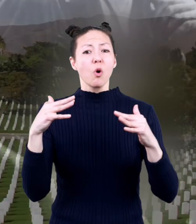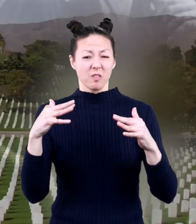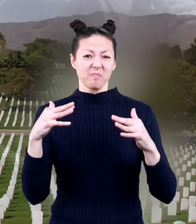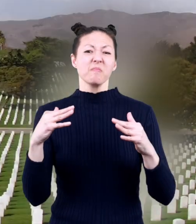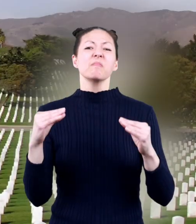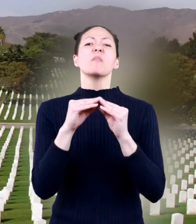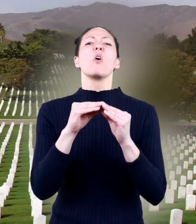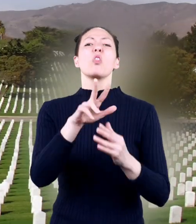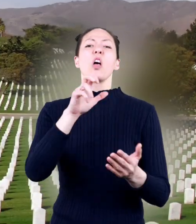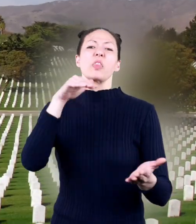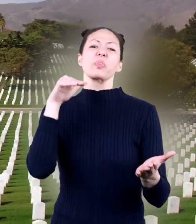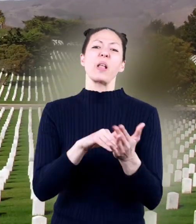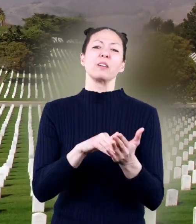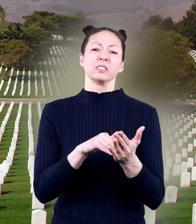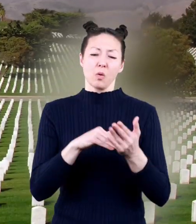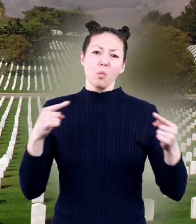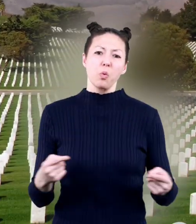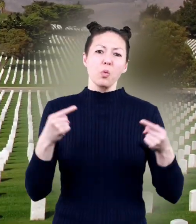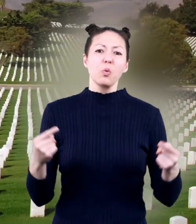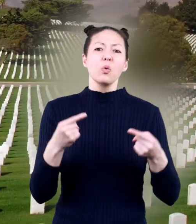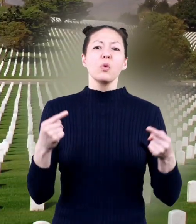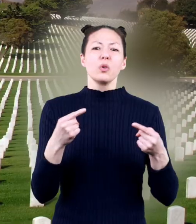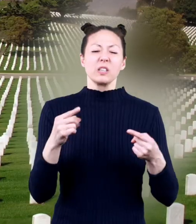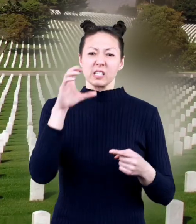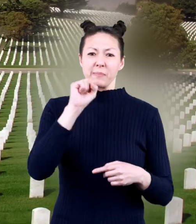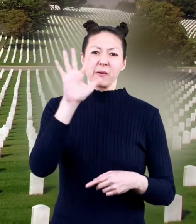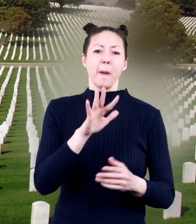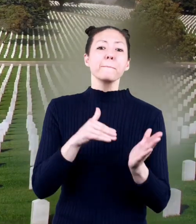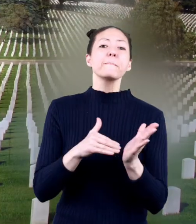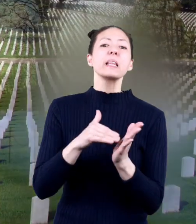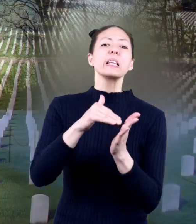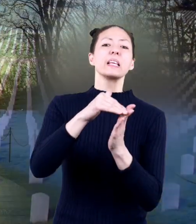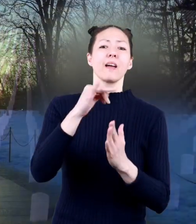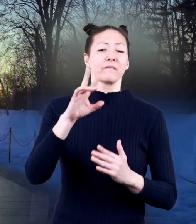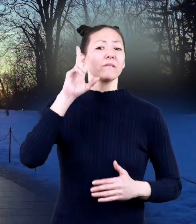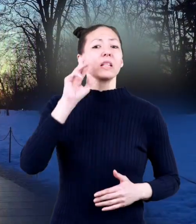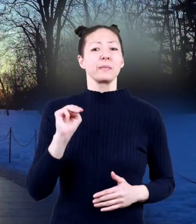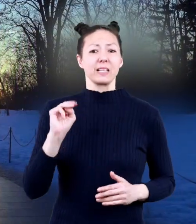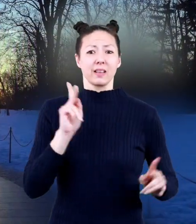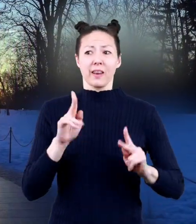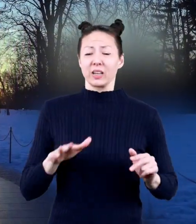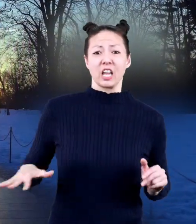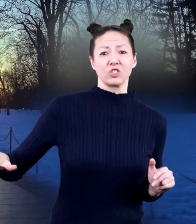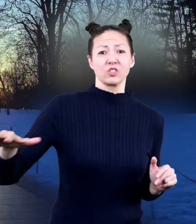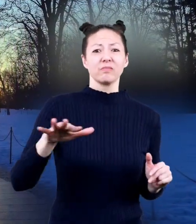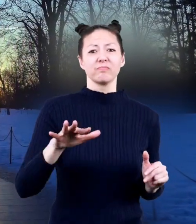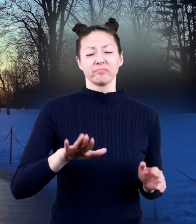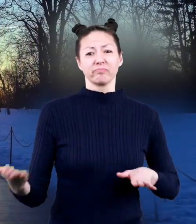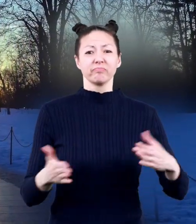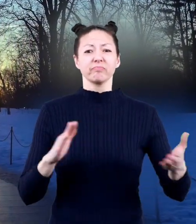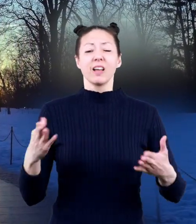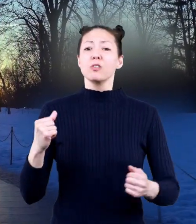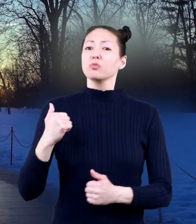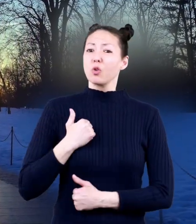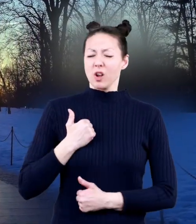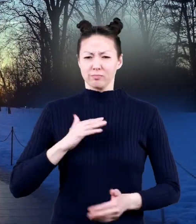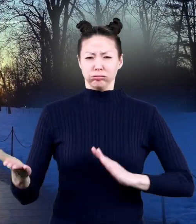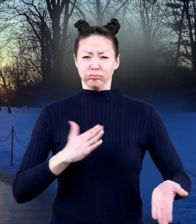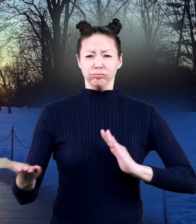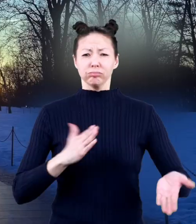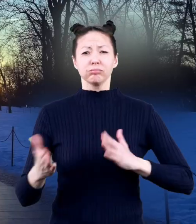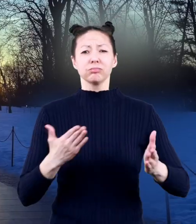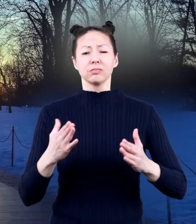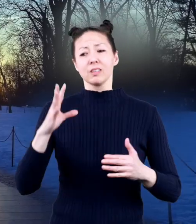the war, with more than 300,000 wounded, and it was estimated that millions of Vietnamese civilians and